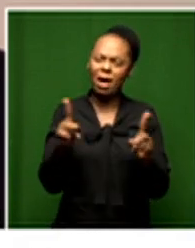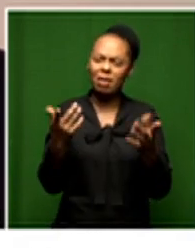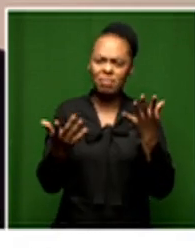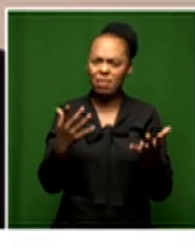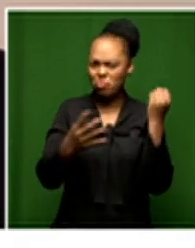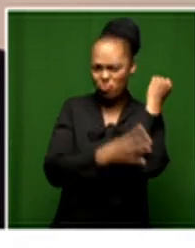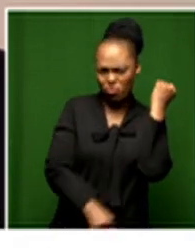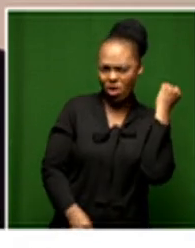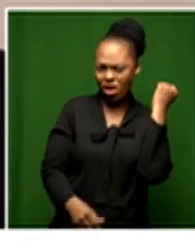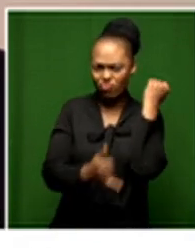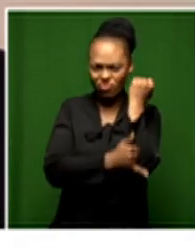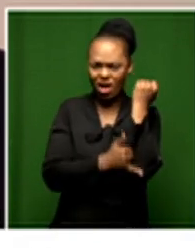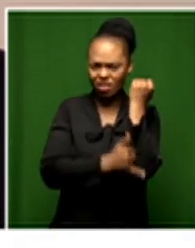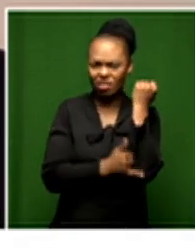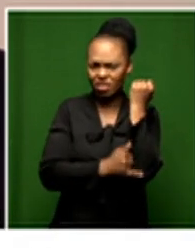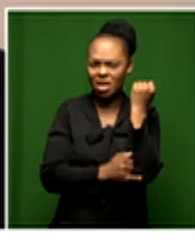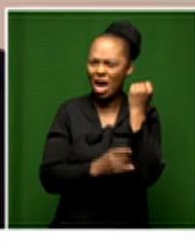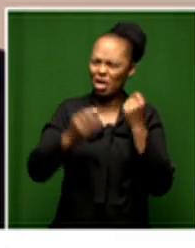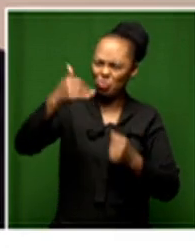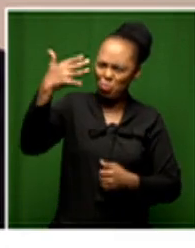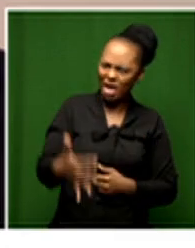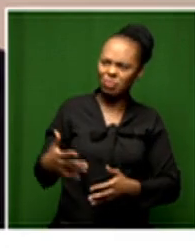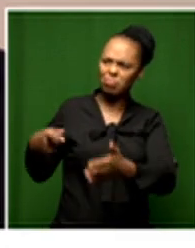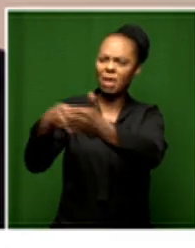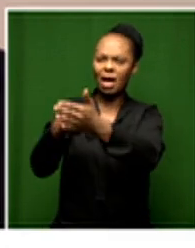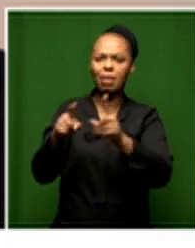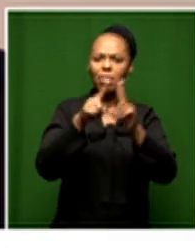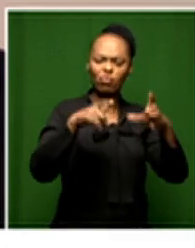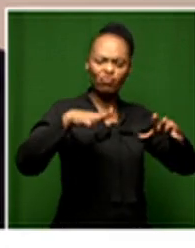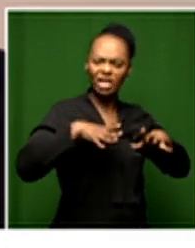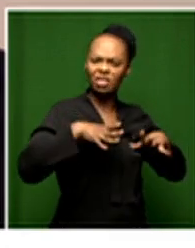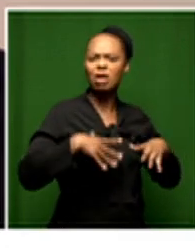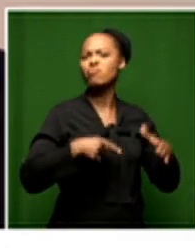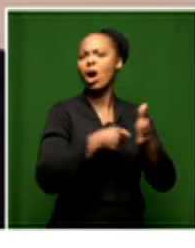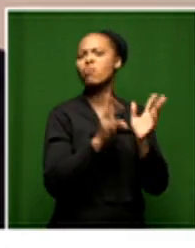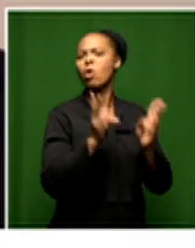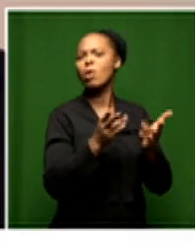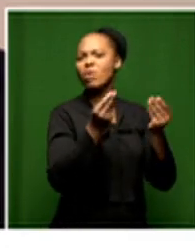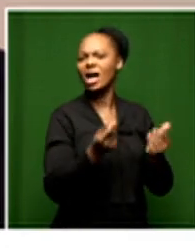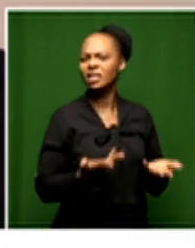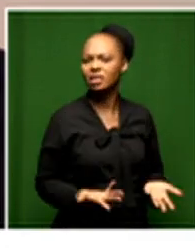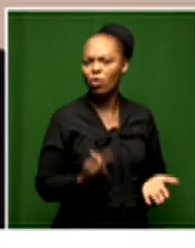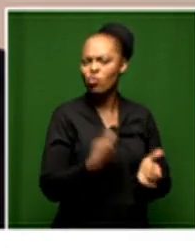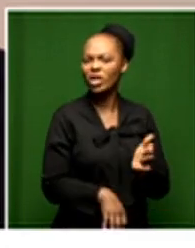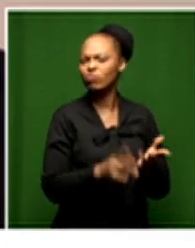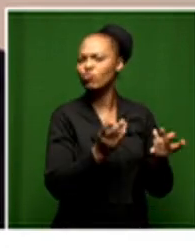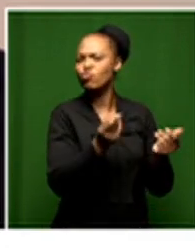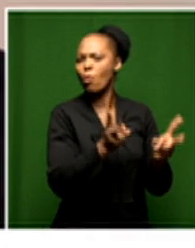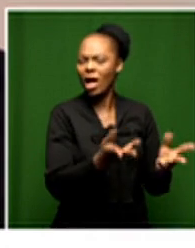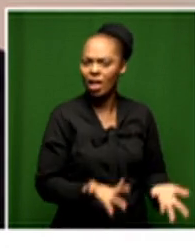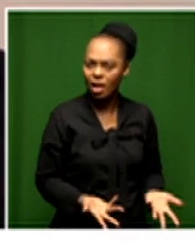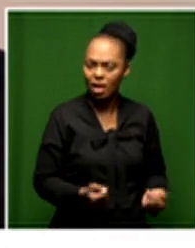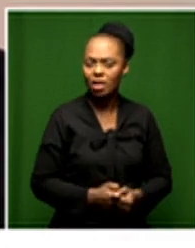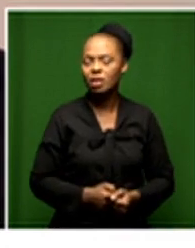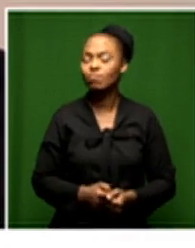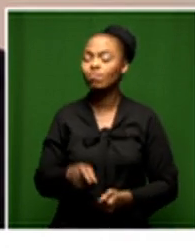be charged more than wealthier countries? Well, yes, absolutely. I mean, the first concern is